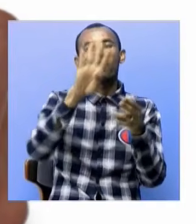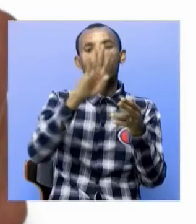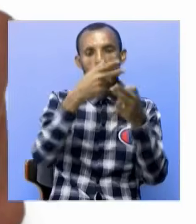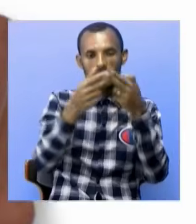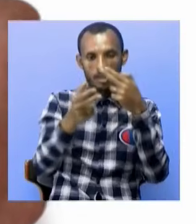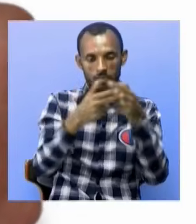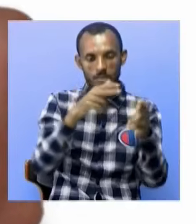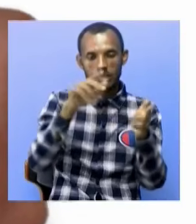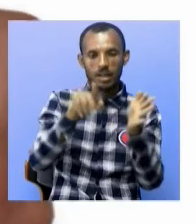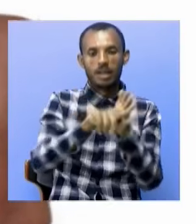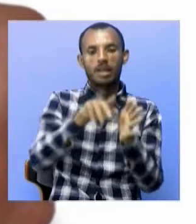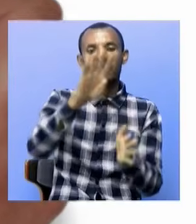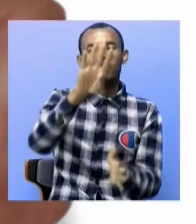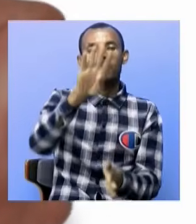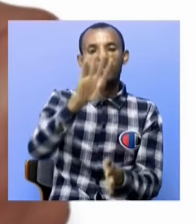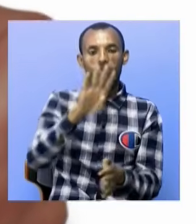negative